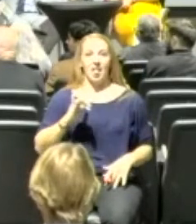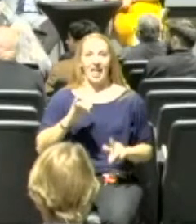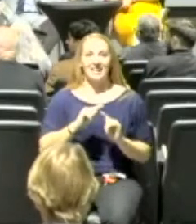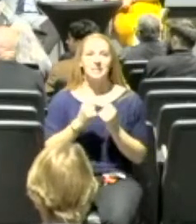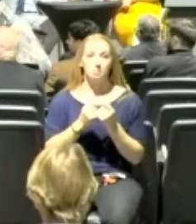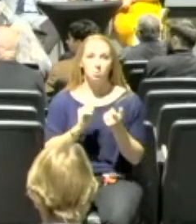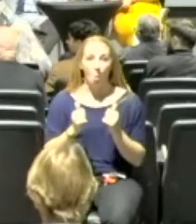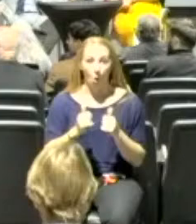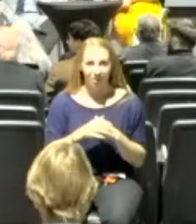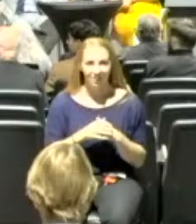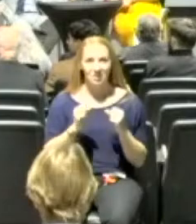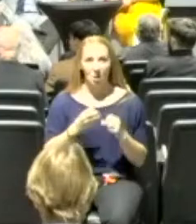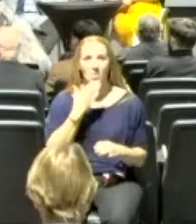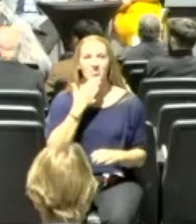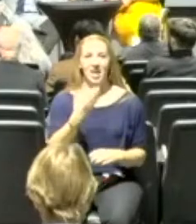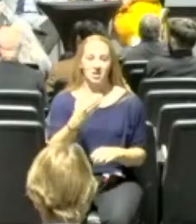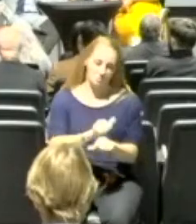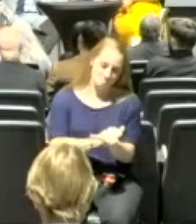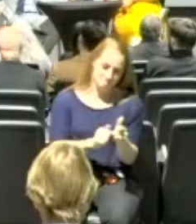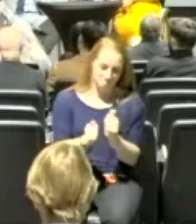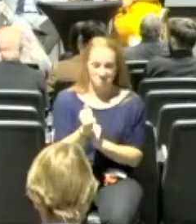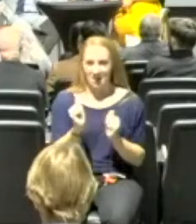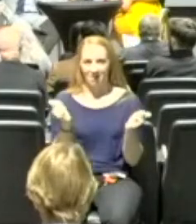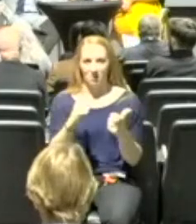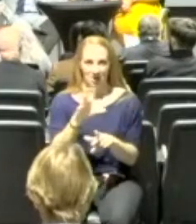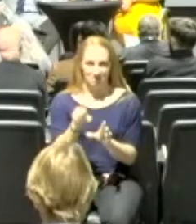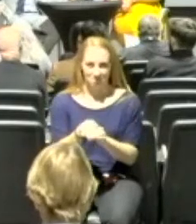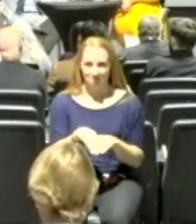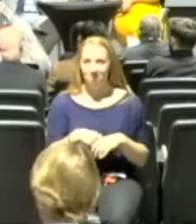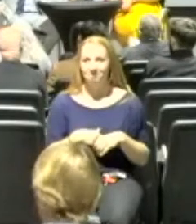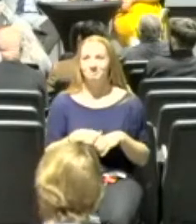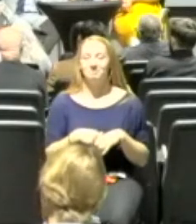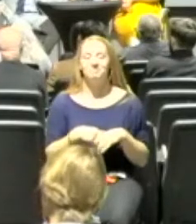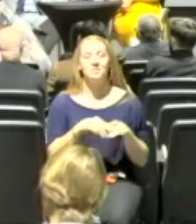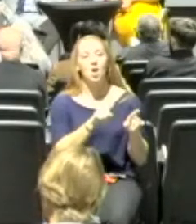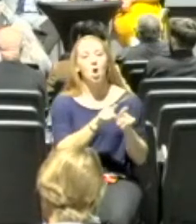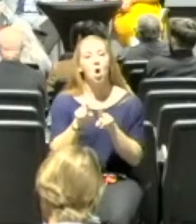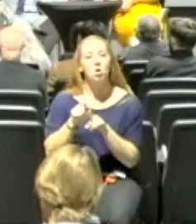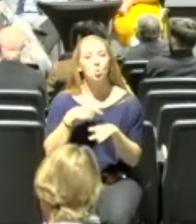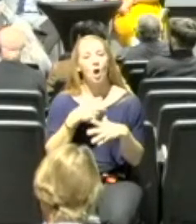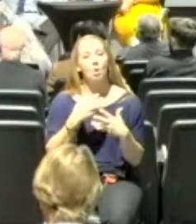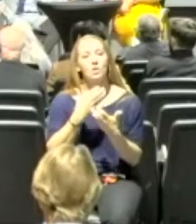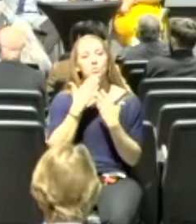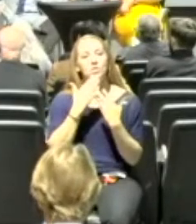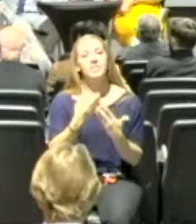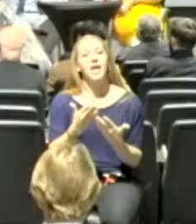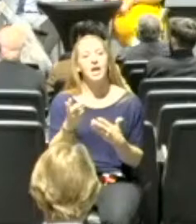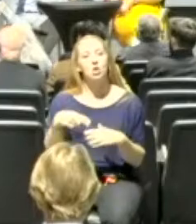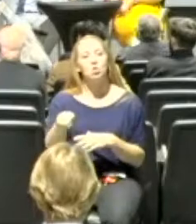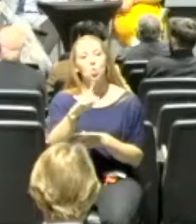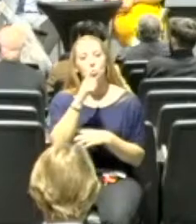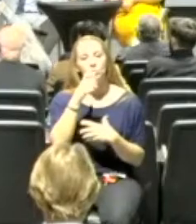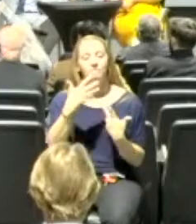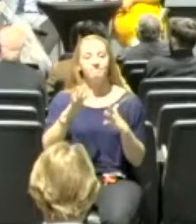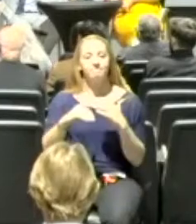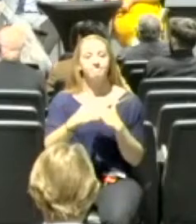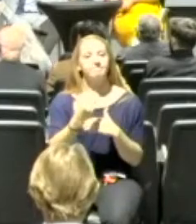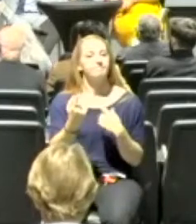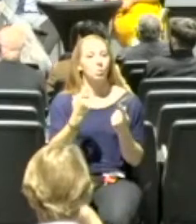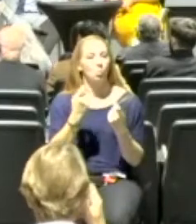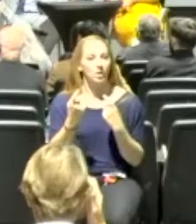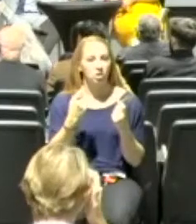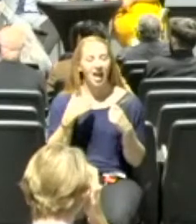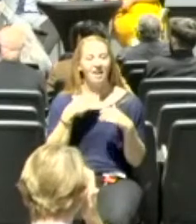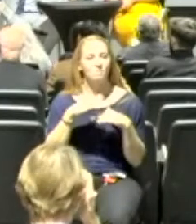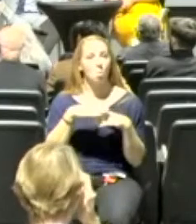everyone who put their back into it. Also want to thank those who submitted questions. We had